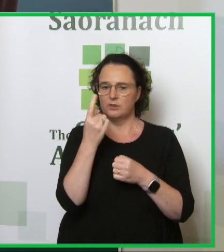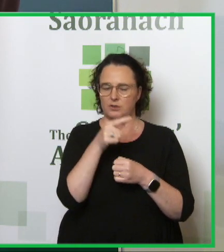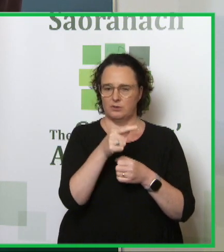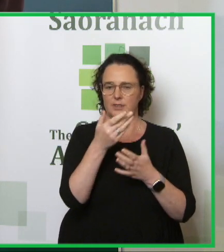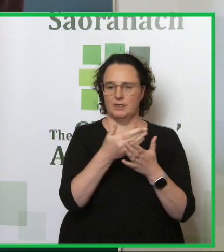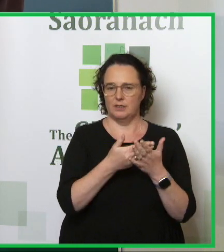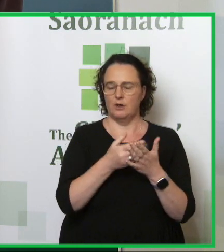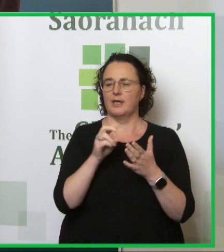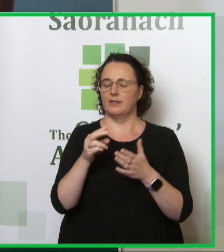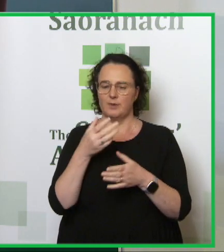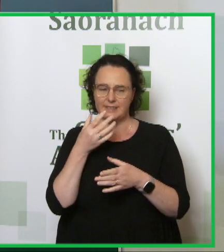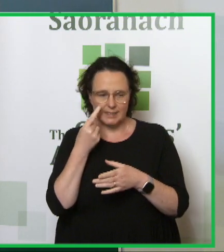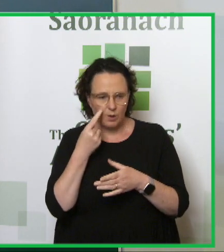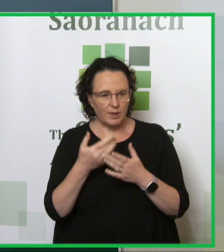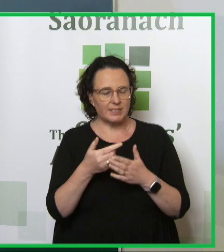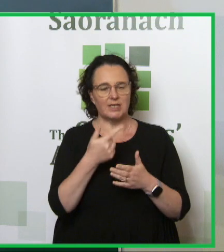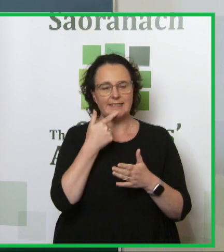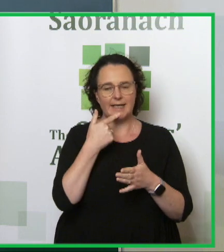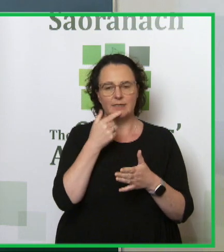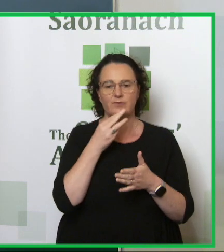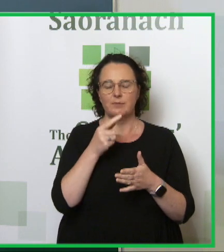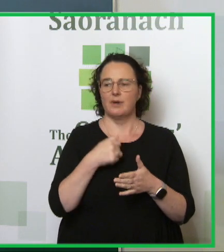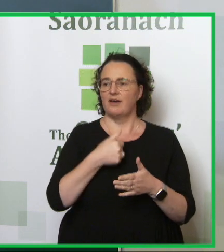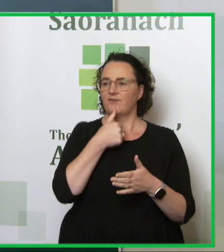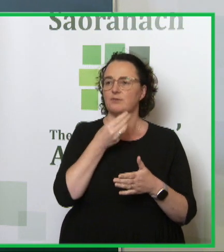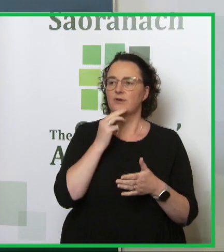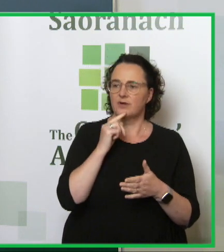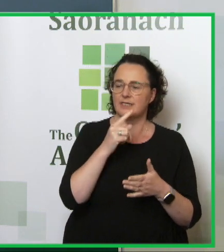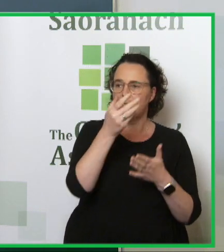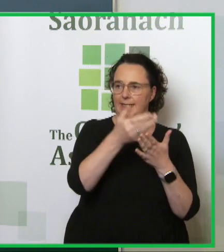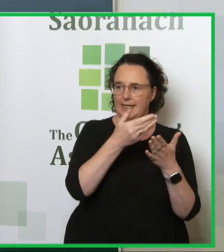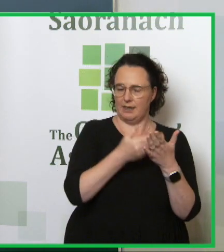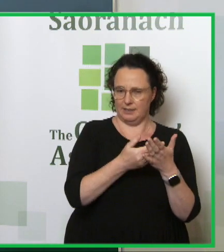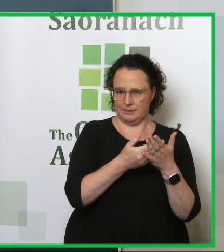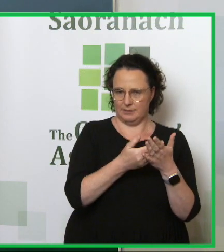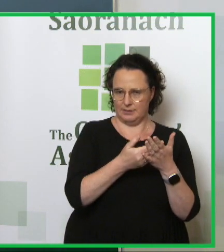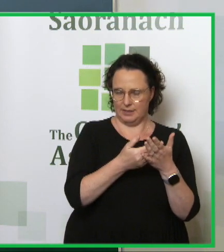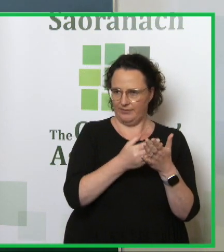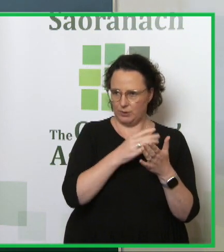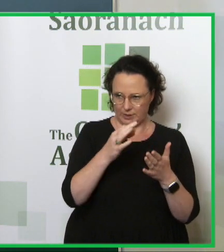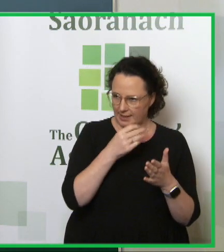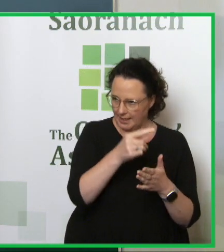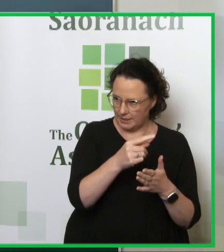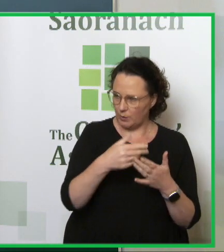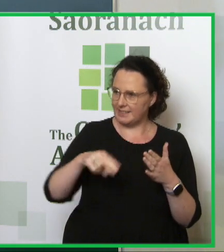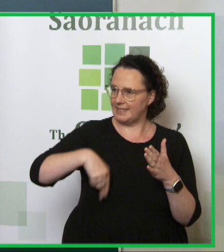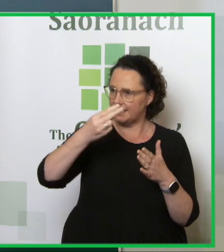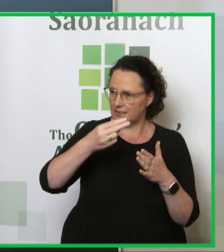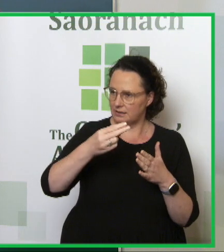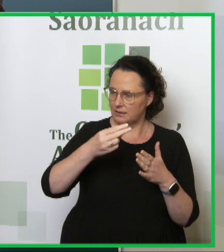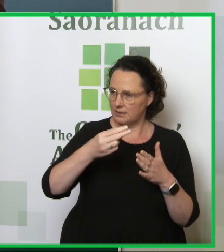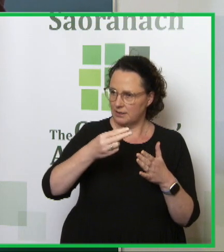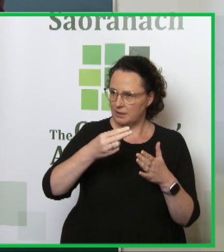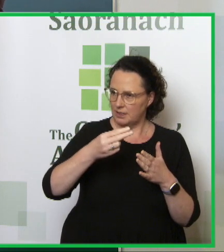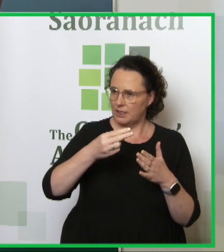what's their second preference. So if somebody said, my first preference is legalisation, if I don't get that, I want tolerance. We then put that vote on top of